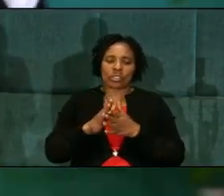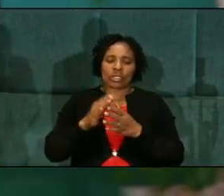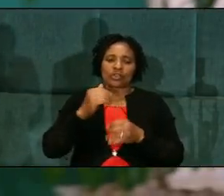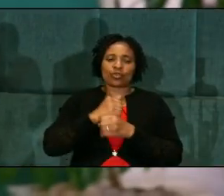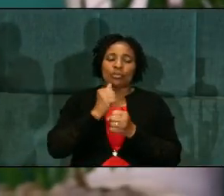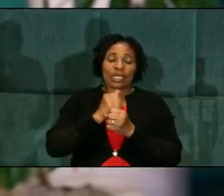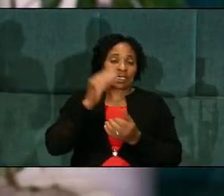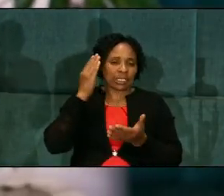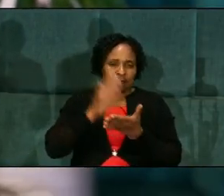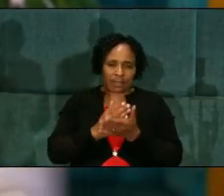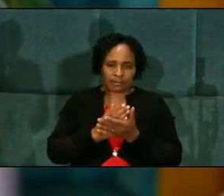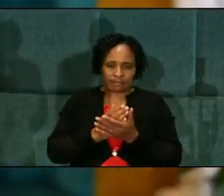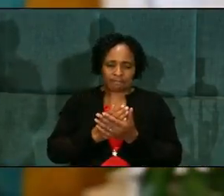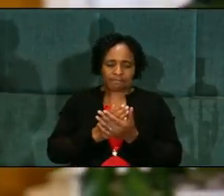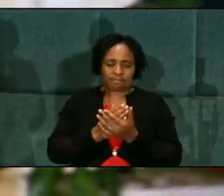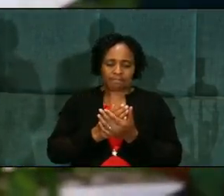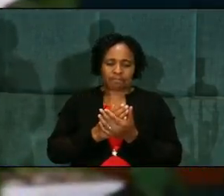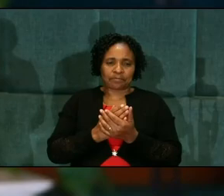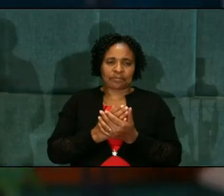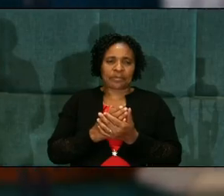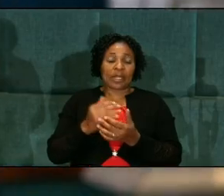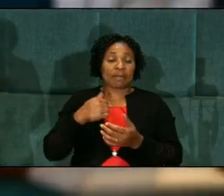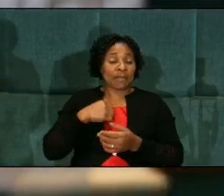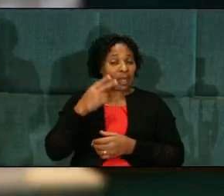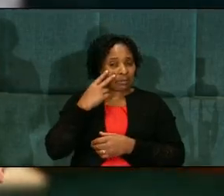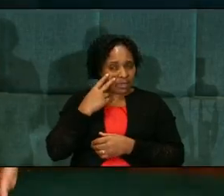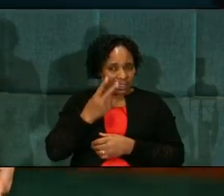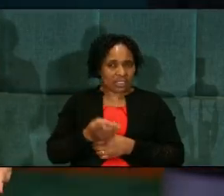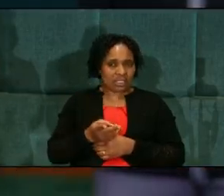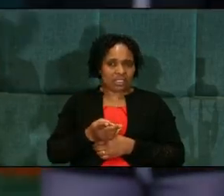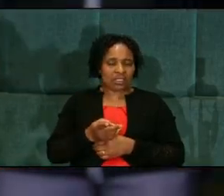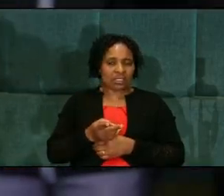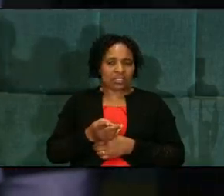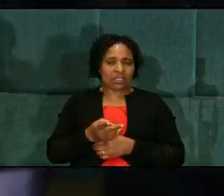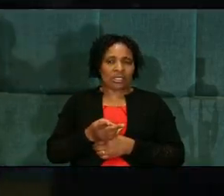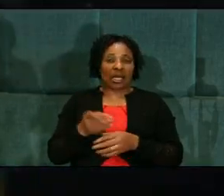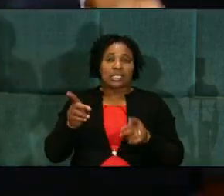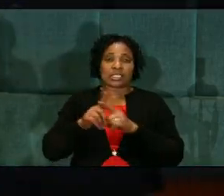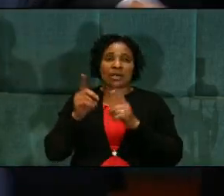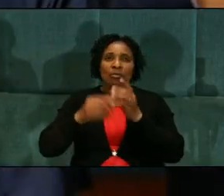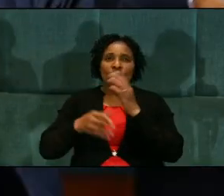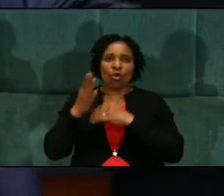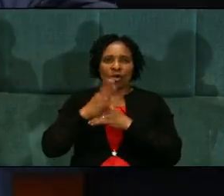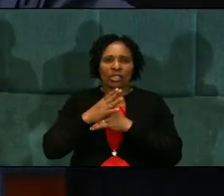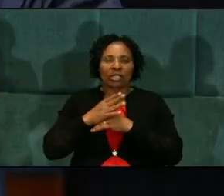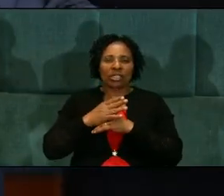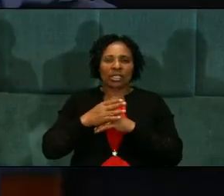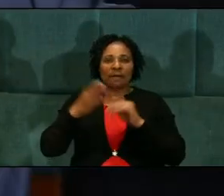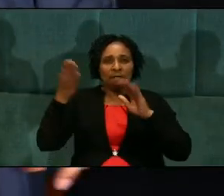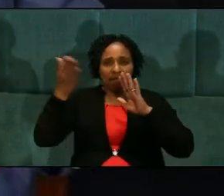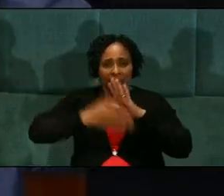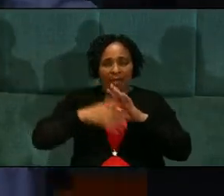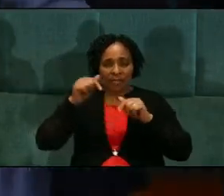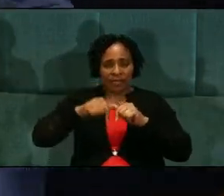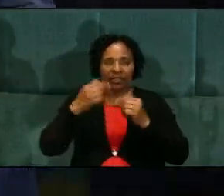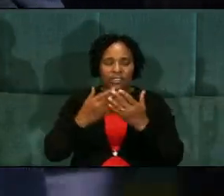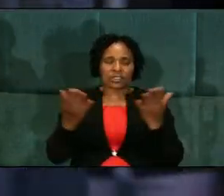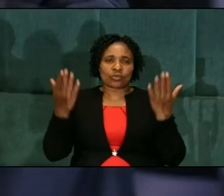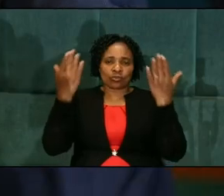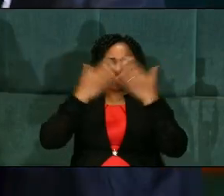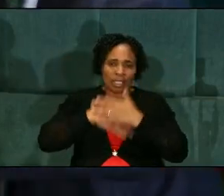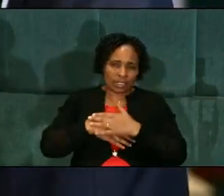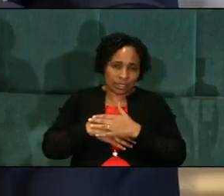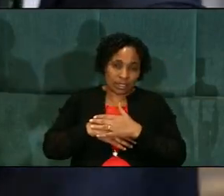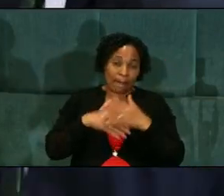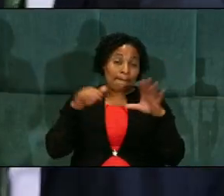it right. And I am saying on this appeal, as the same God record this meeting tonight,